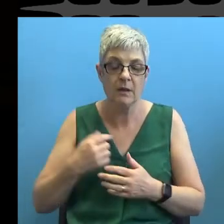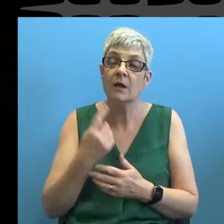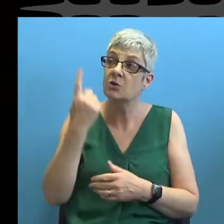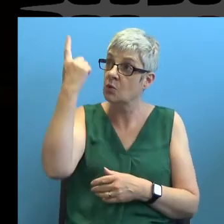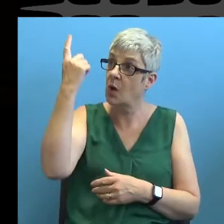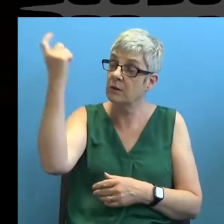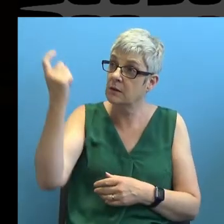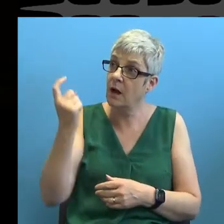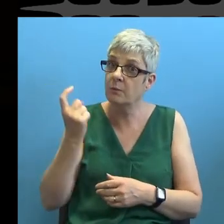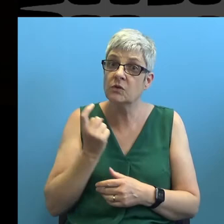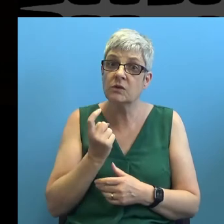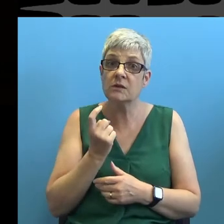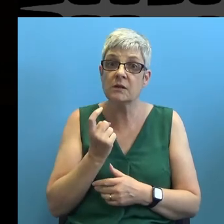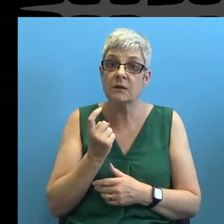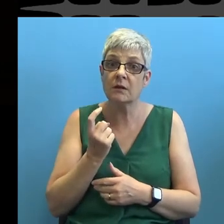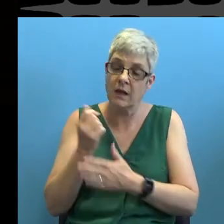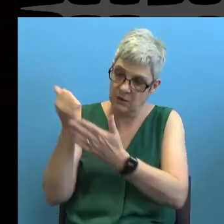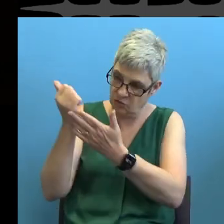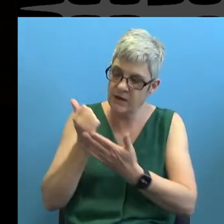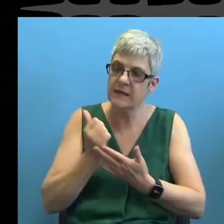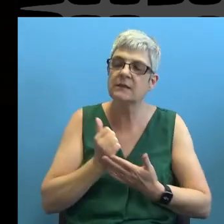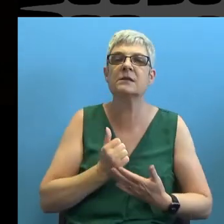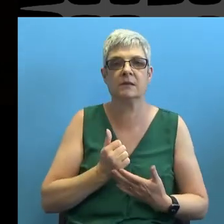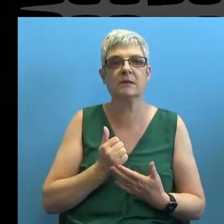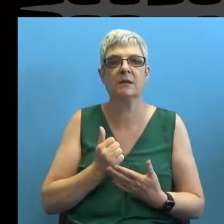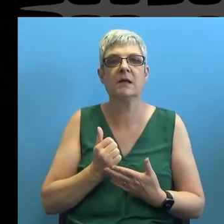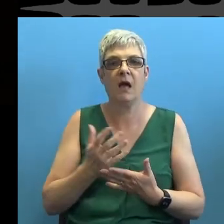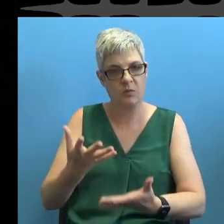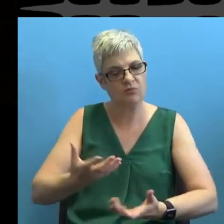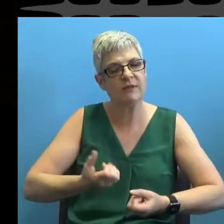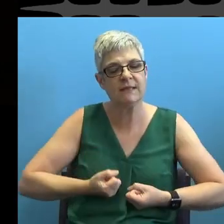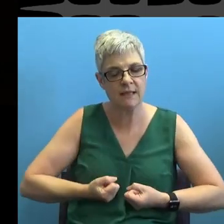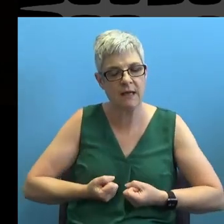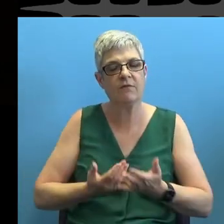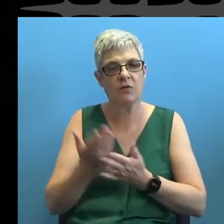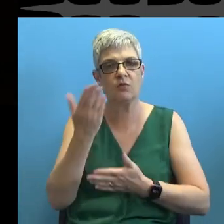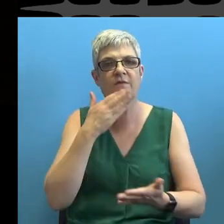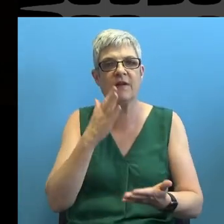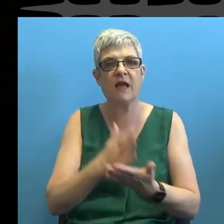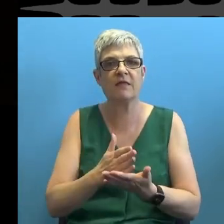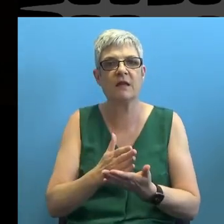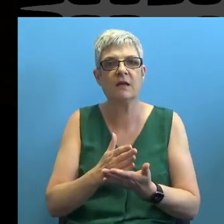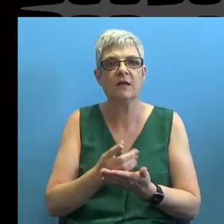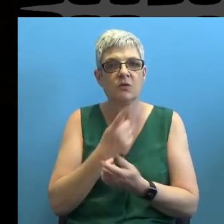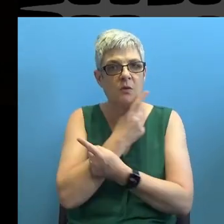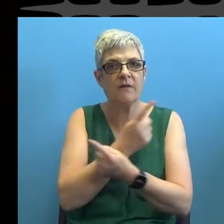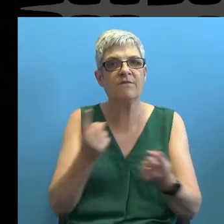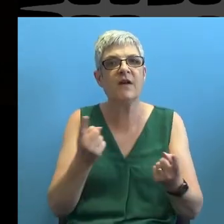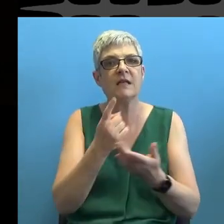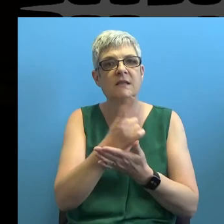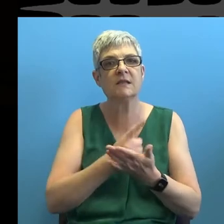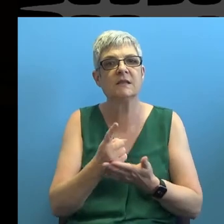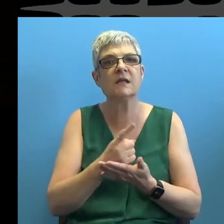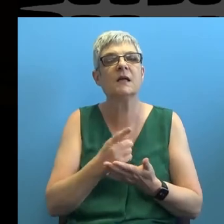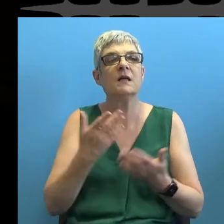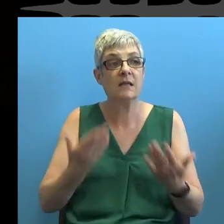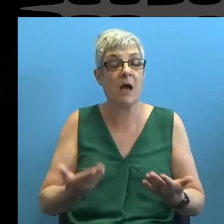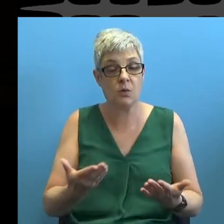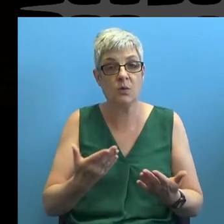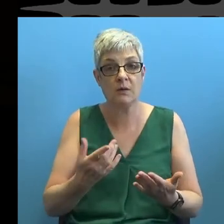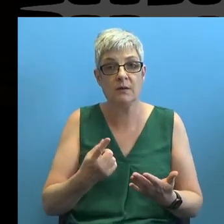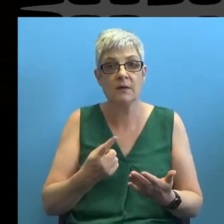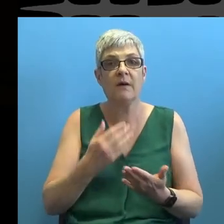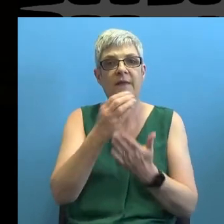Our God comes to us in grace. And we receive in faith. Let us confess our faith together in the words of the Apostles'